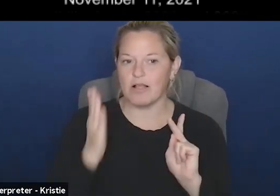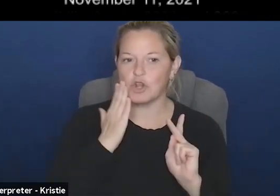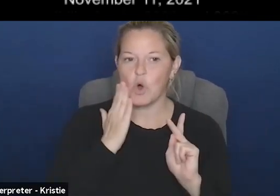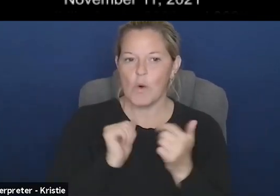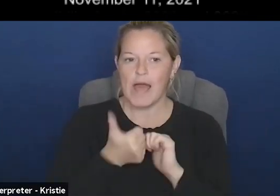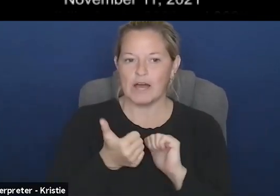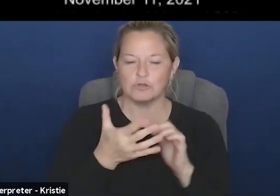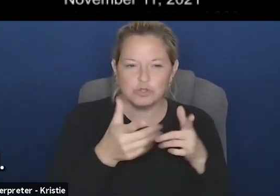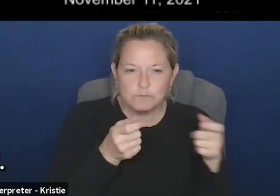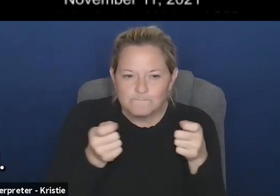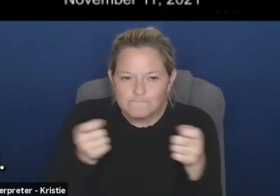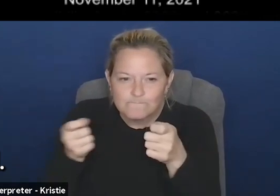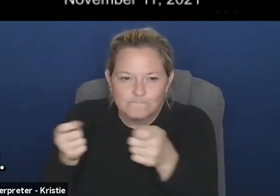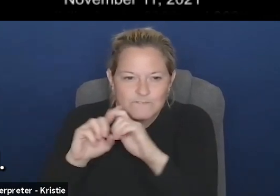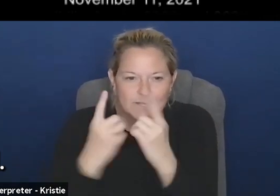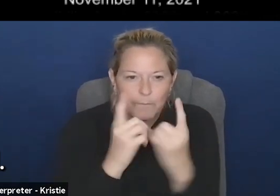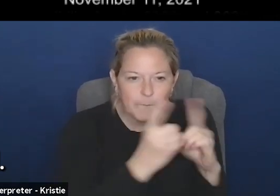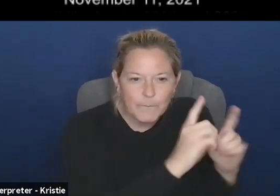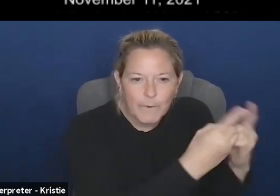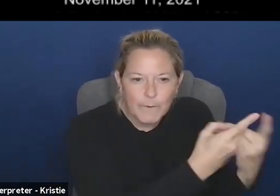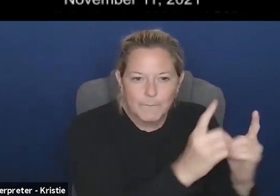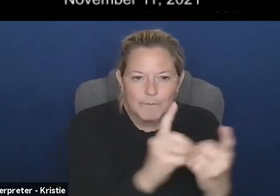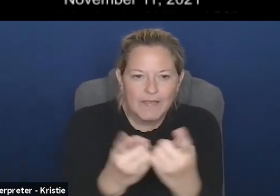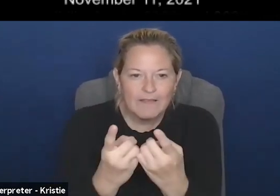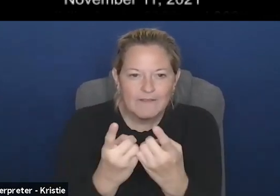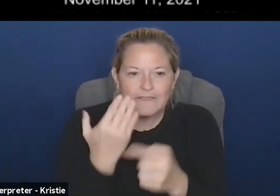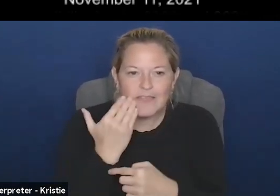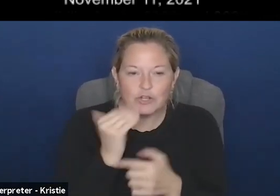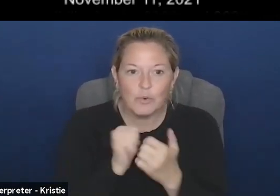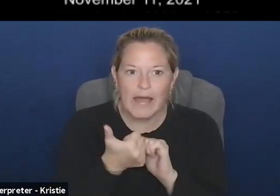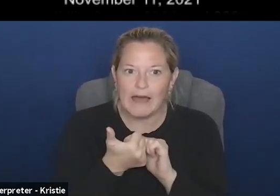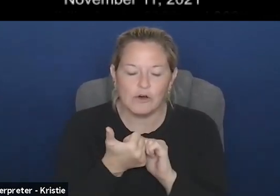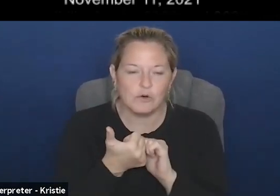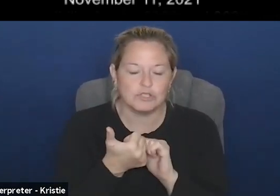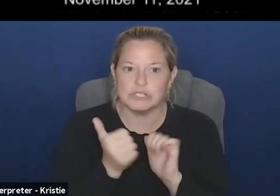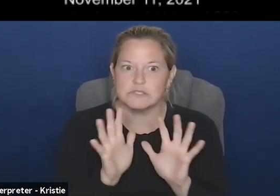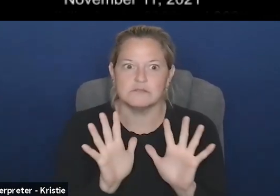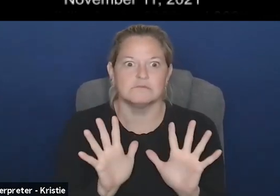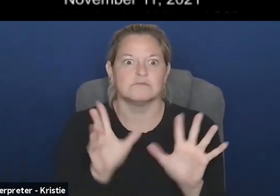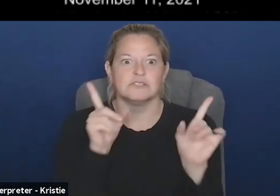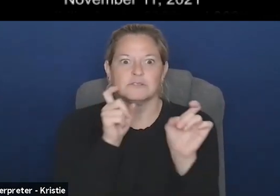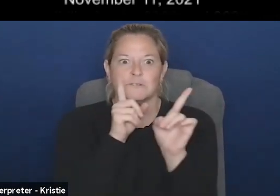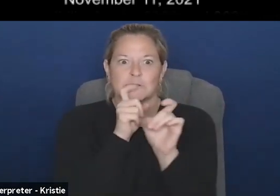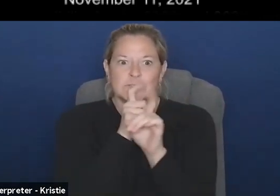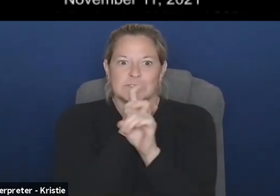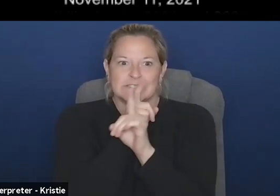was, you know, they knew how to take it to scale. And